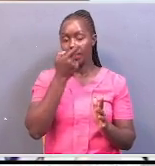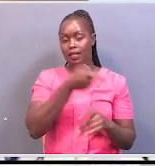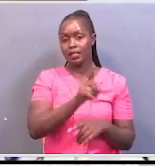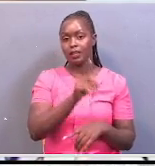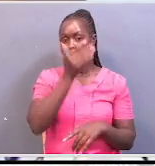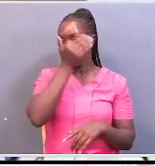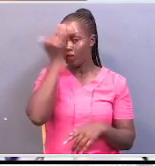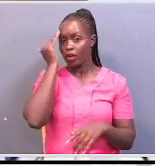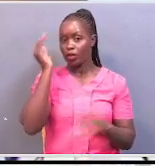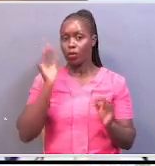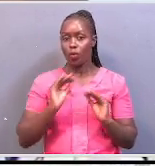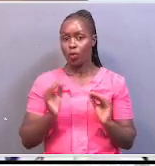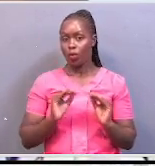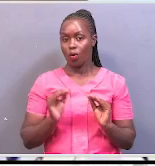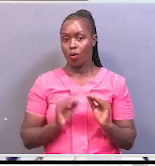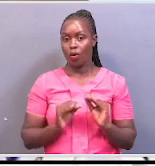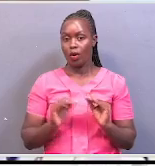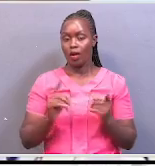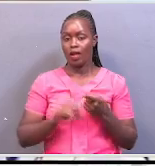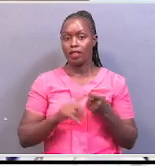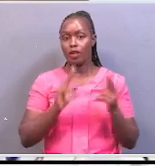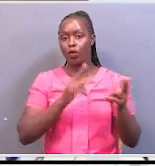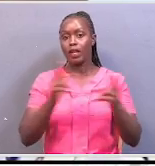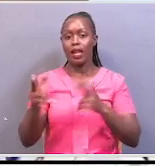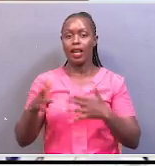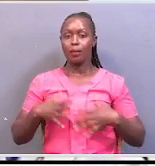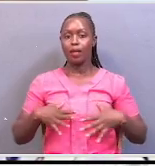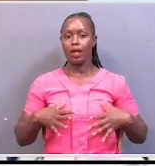forget the ordinary people.